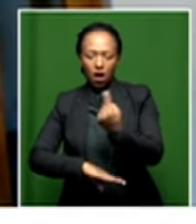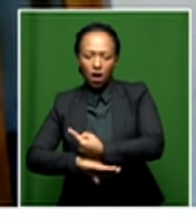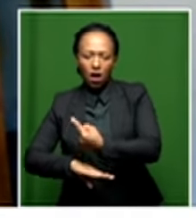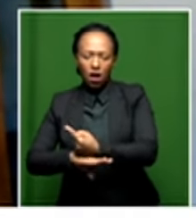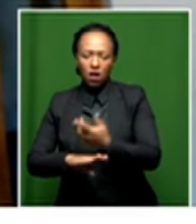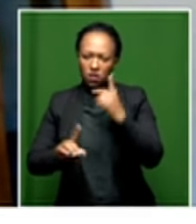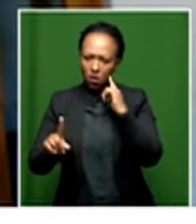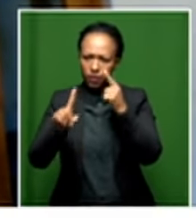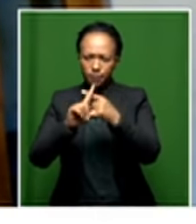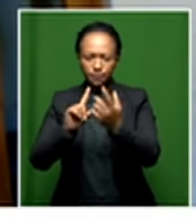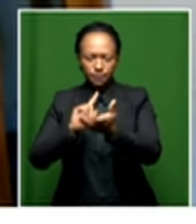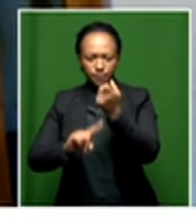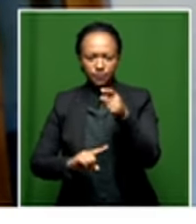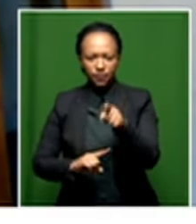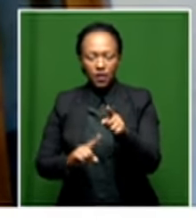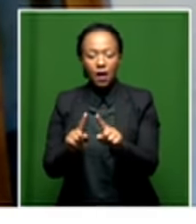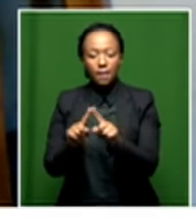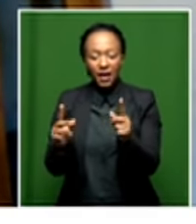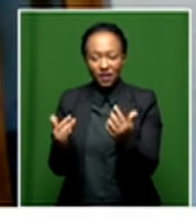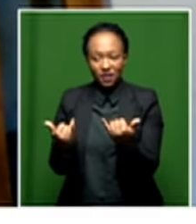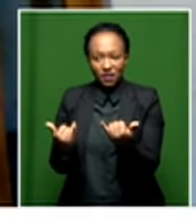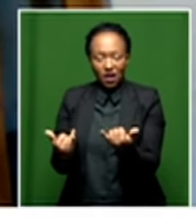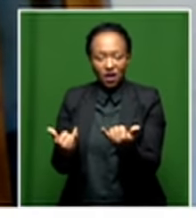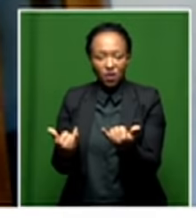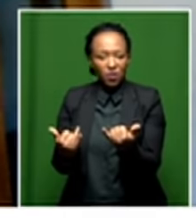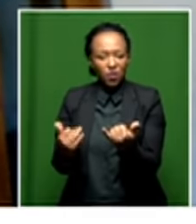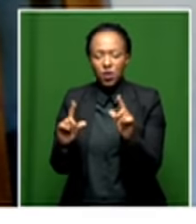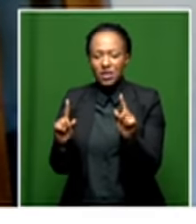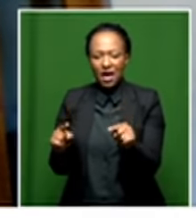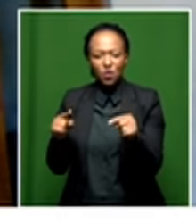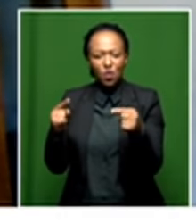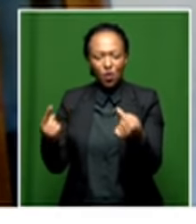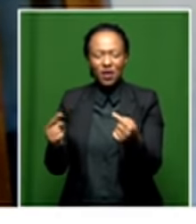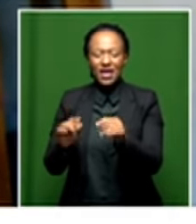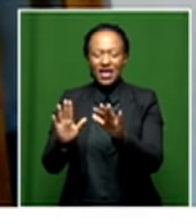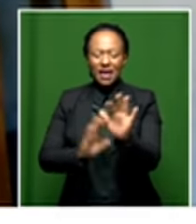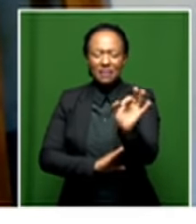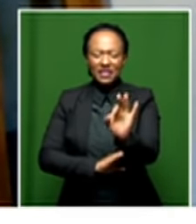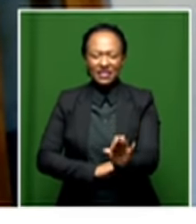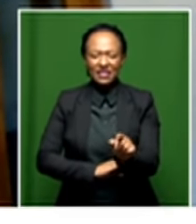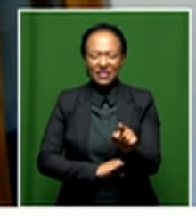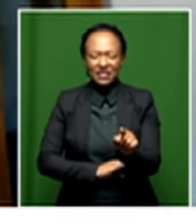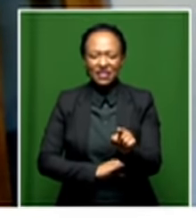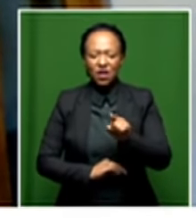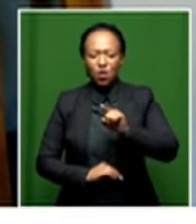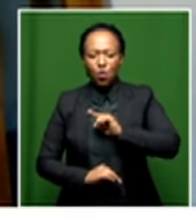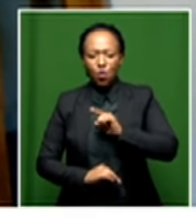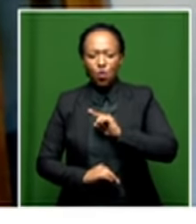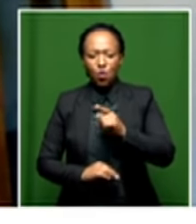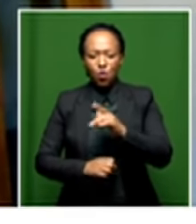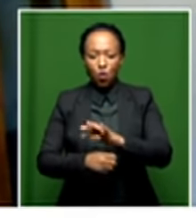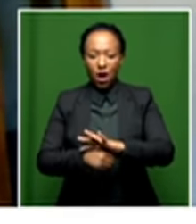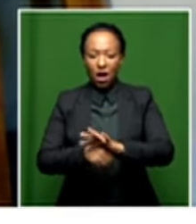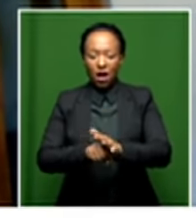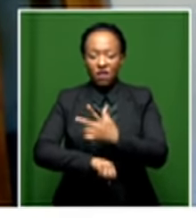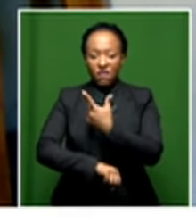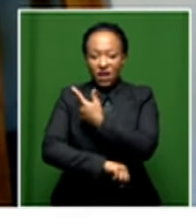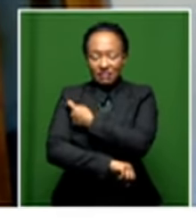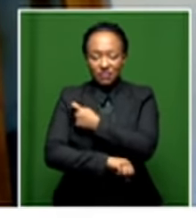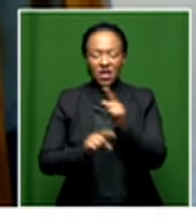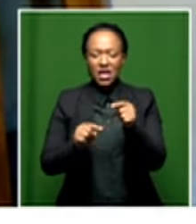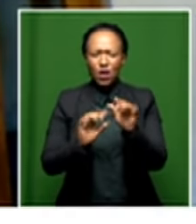know that we are unable to vaccinate 10%, that if we can't vaccinate nearly 10% of